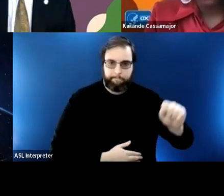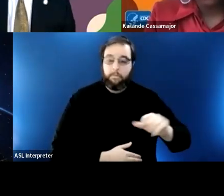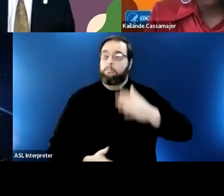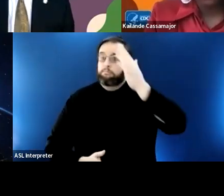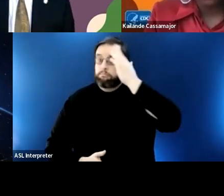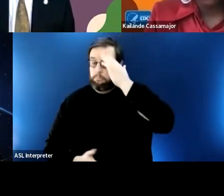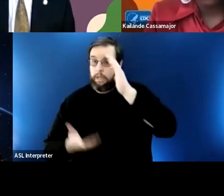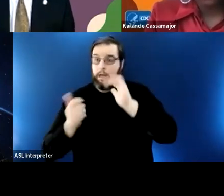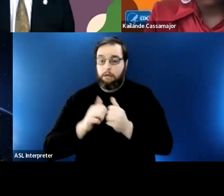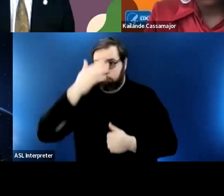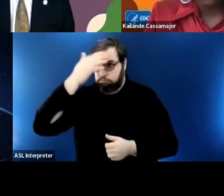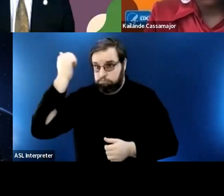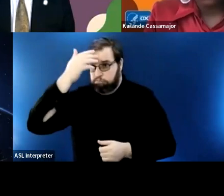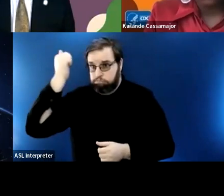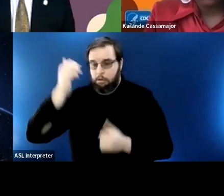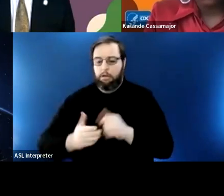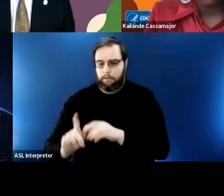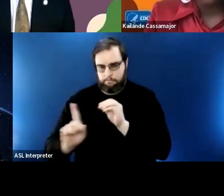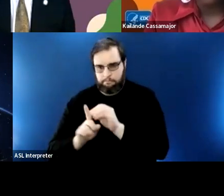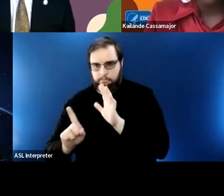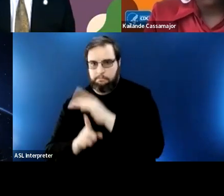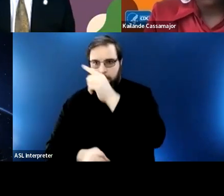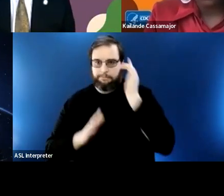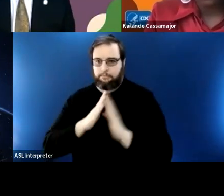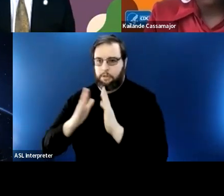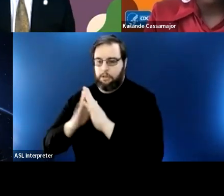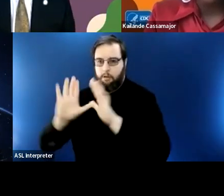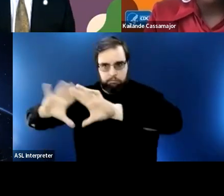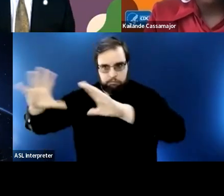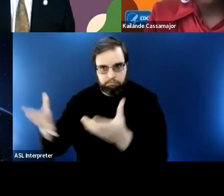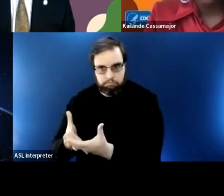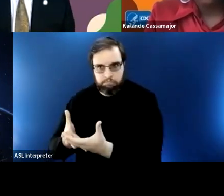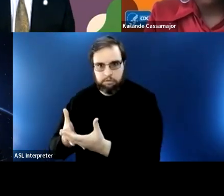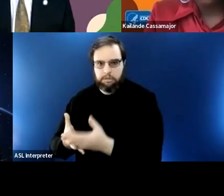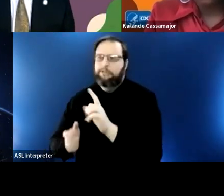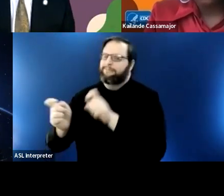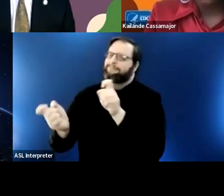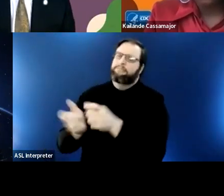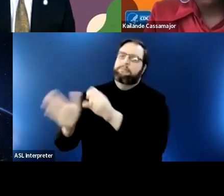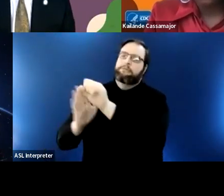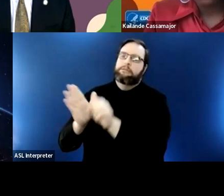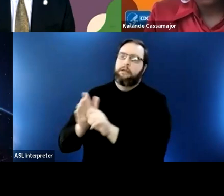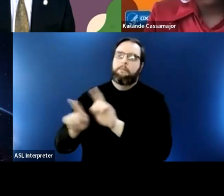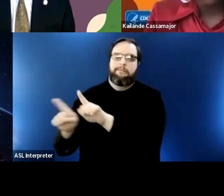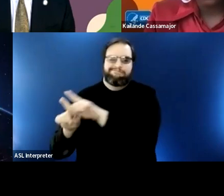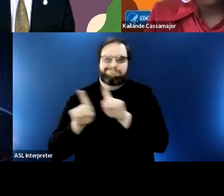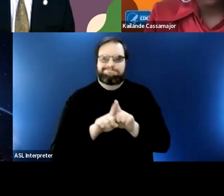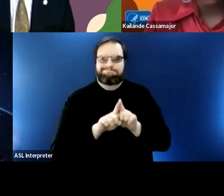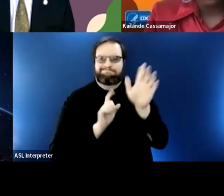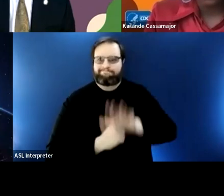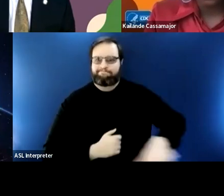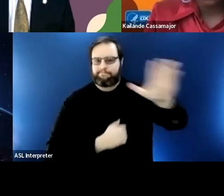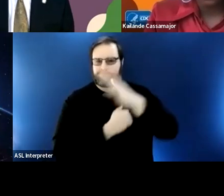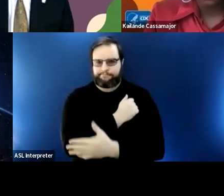affect African-American community mm-hmm. as a whole, not only, well, specifically in the state, but in the country as a whole.